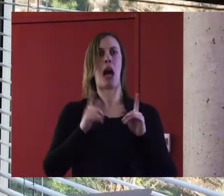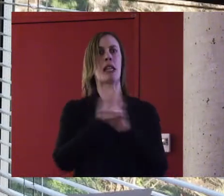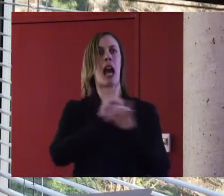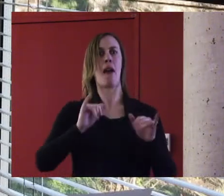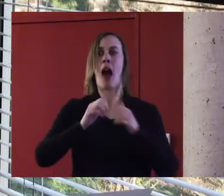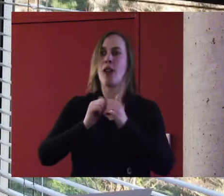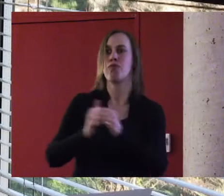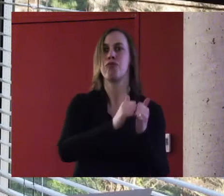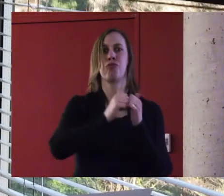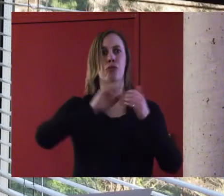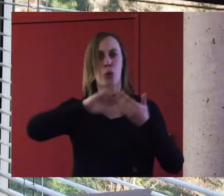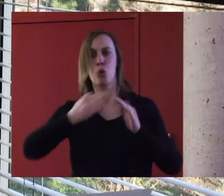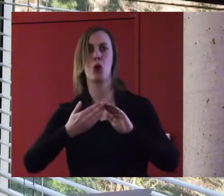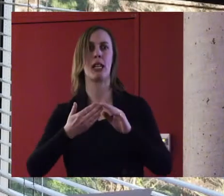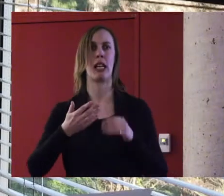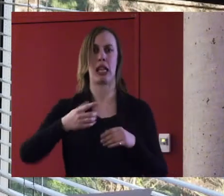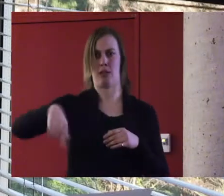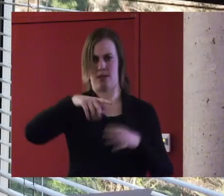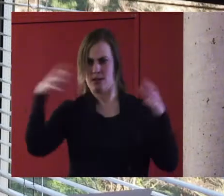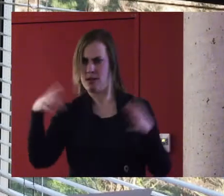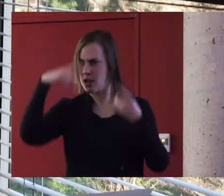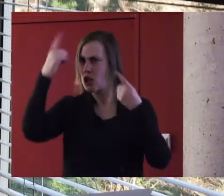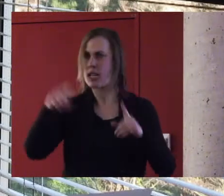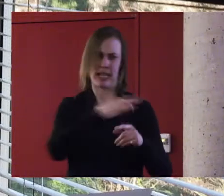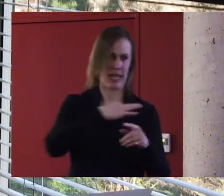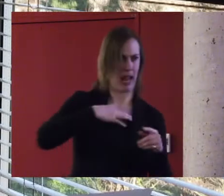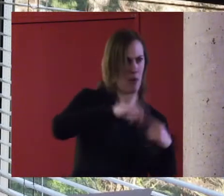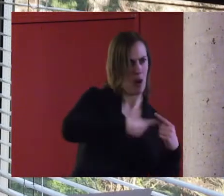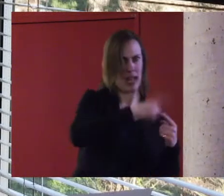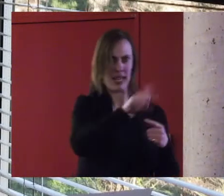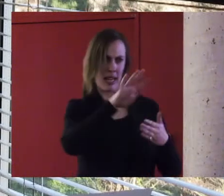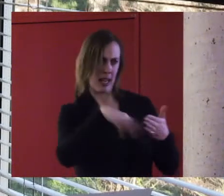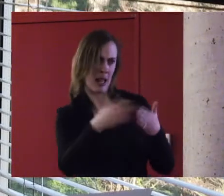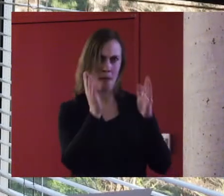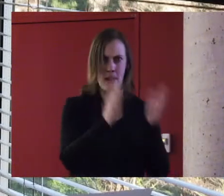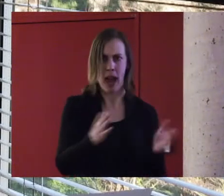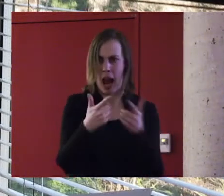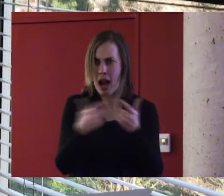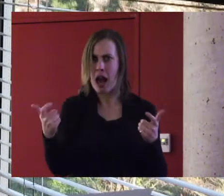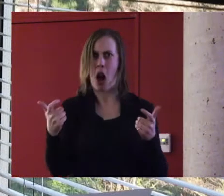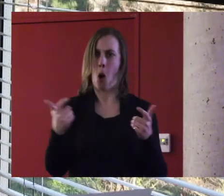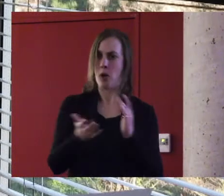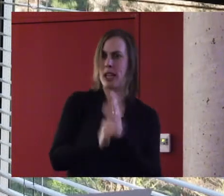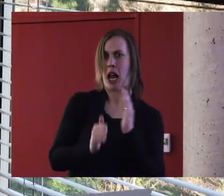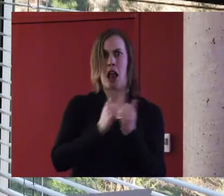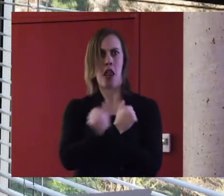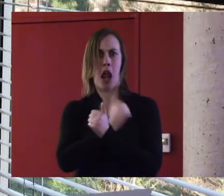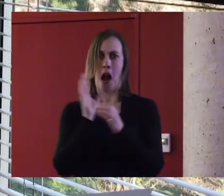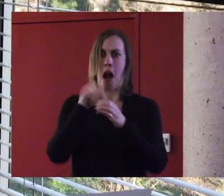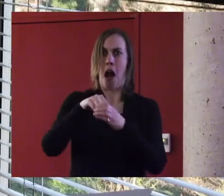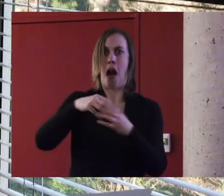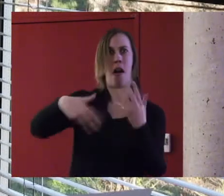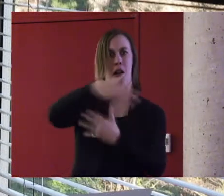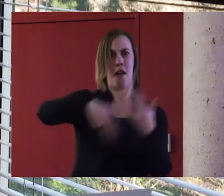of a community to which she could contribute her skills and her love, she probably would not have chosen to die